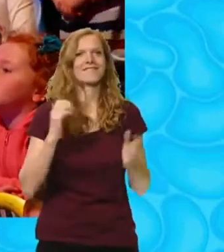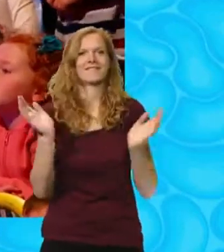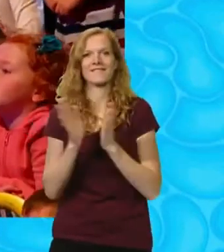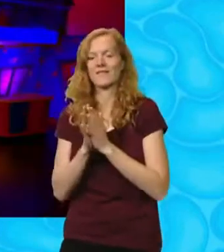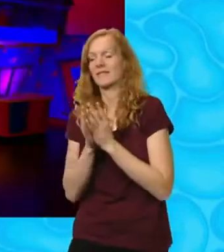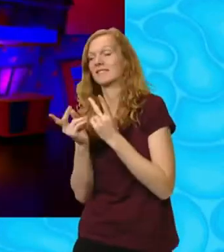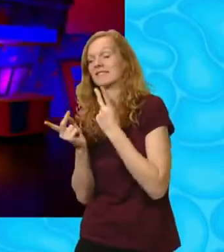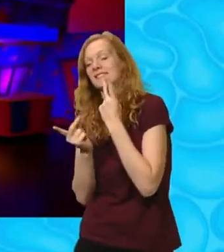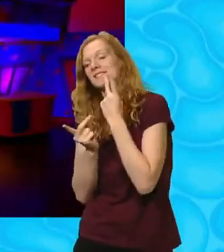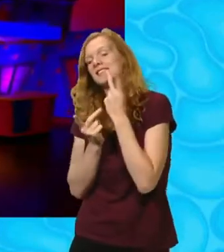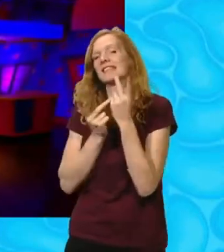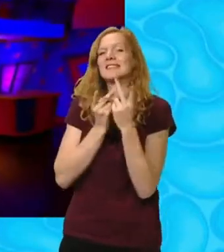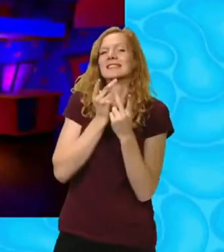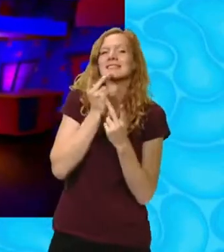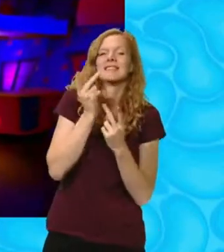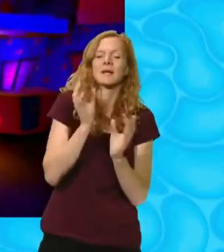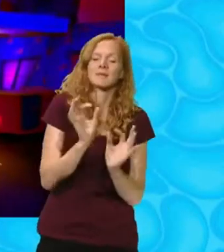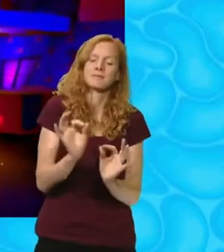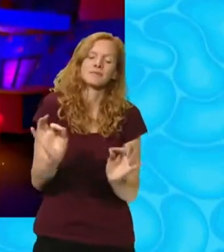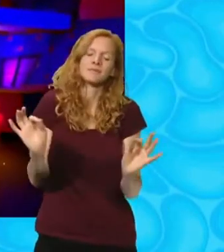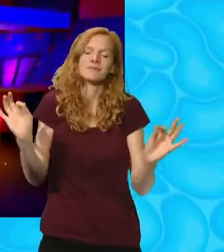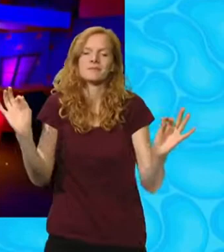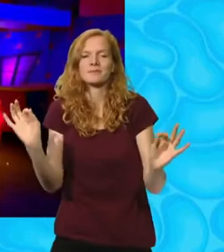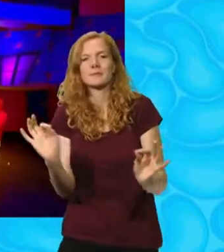And hit it. With pleasure, Dakota.